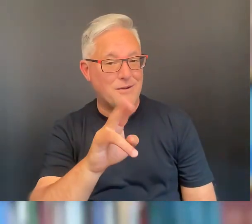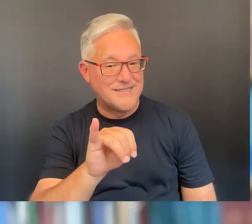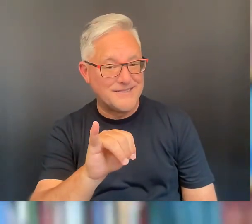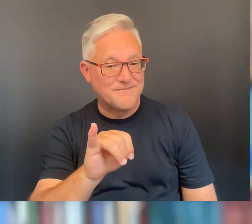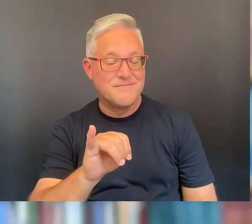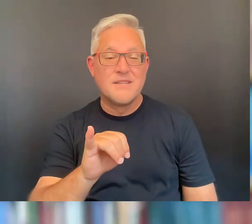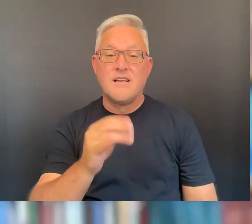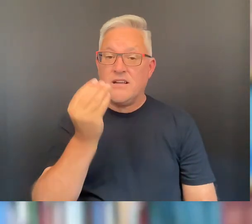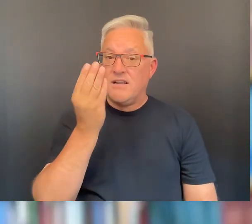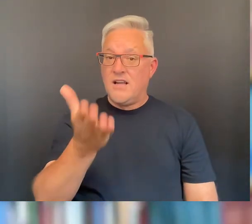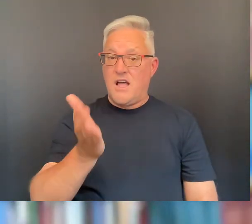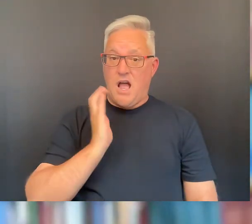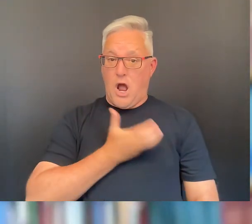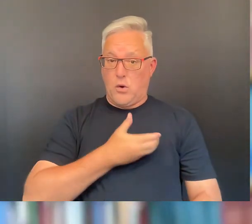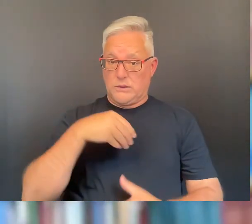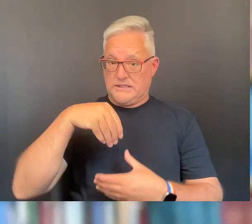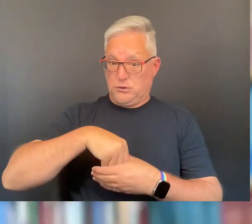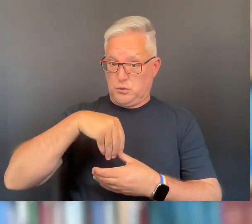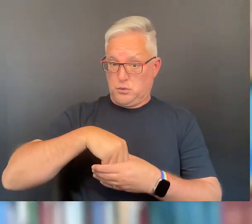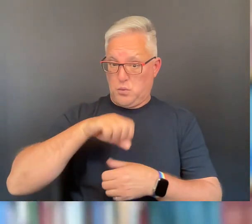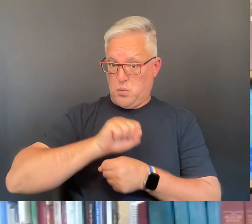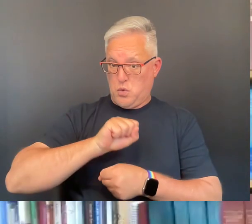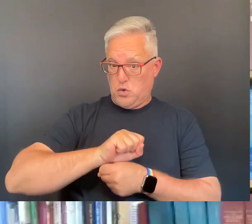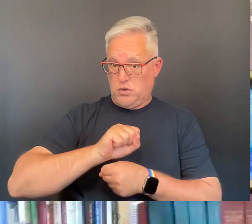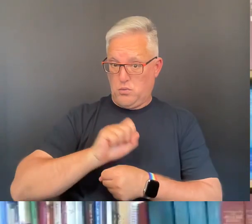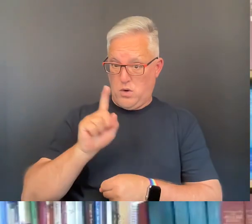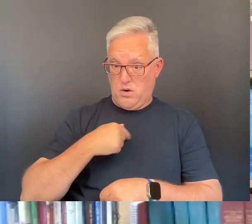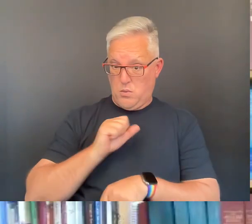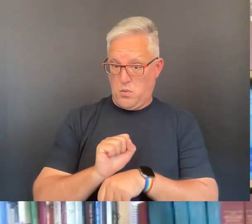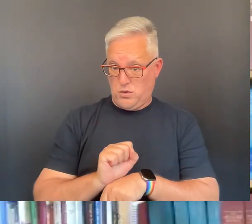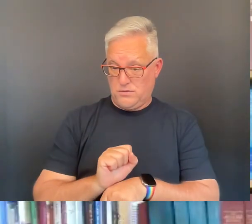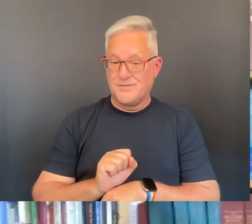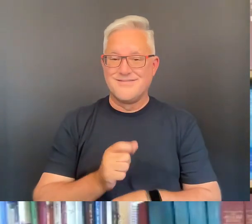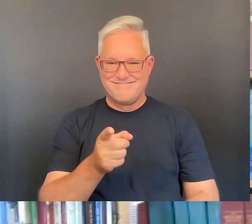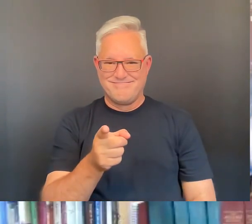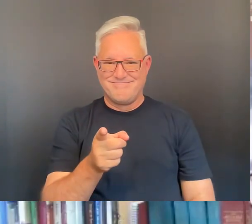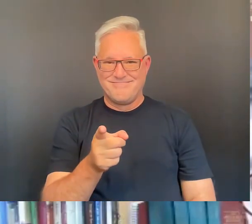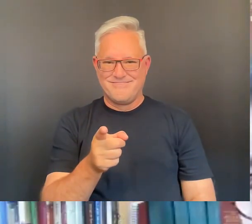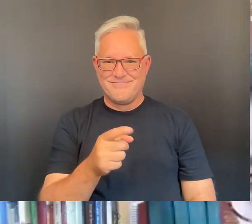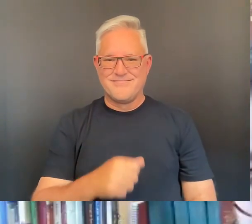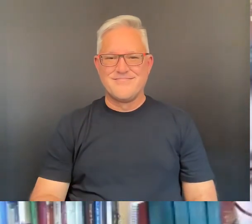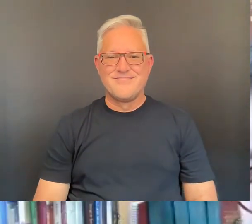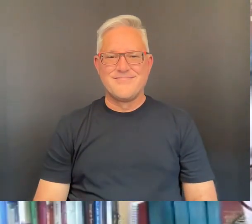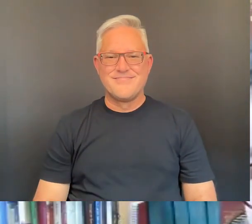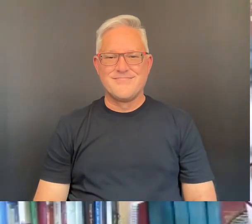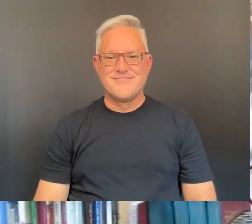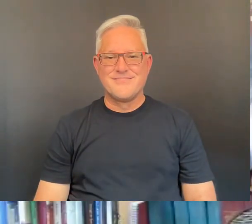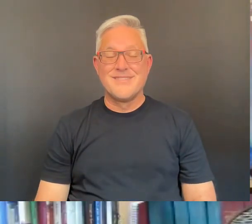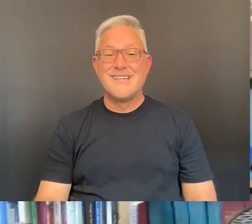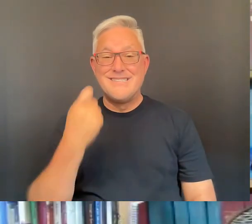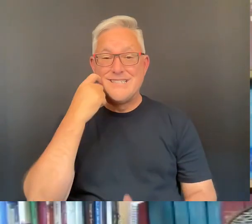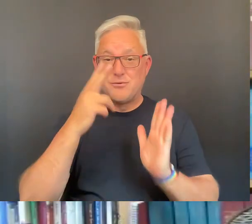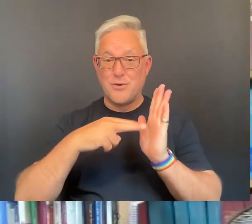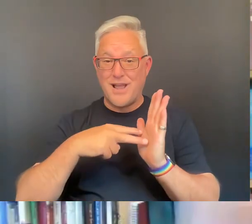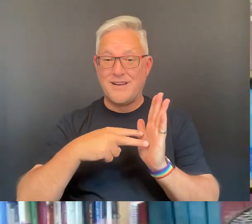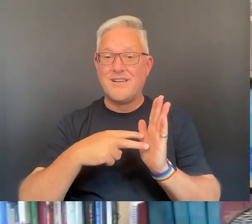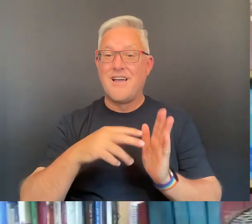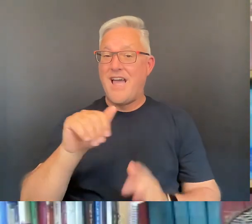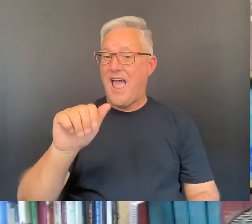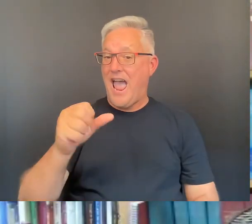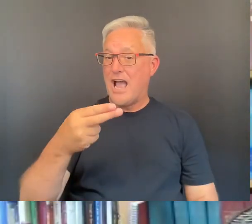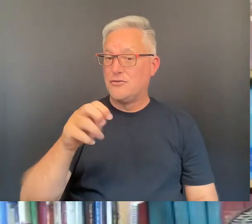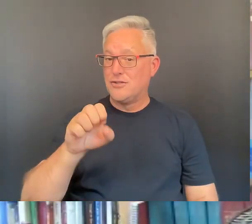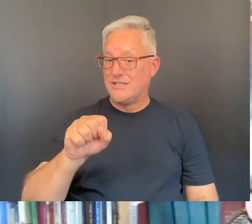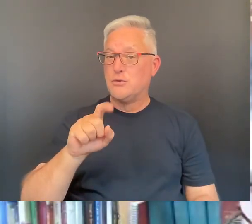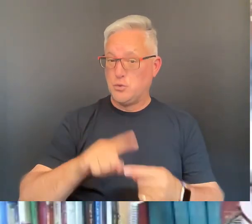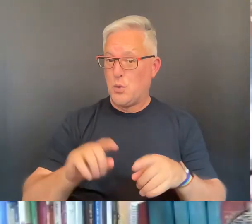I will share some of the internal work that we're doing at the congregation I serve. We just read this book, Ashes to Action, which Sherry, I believe